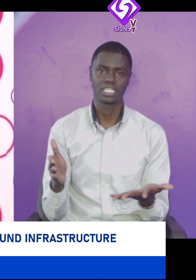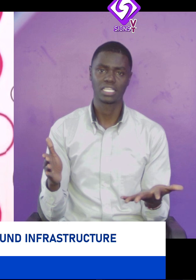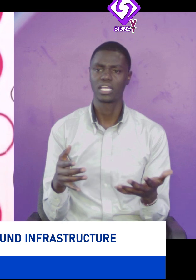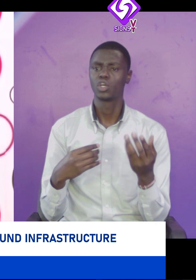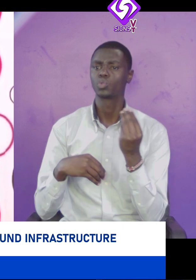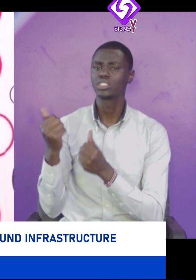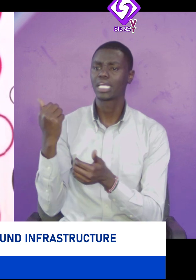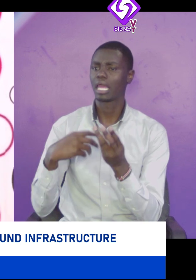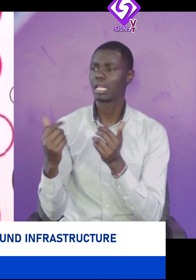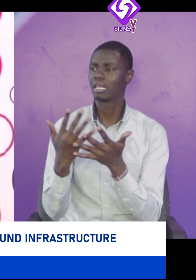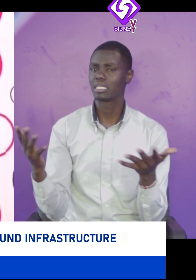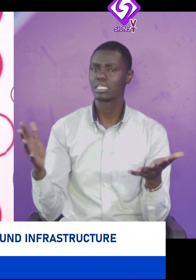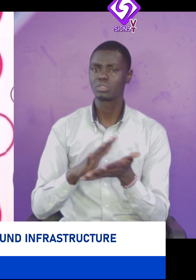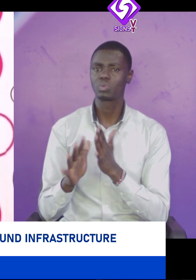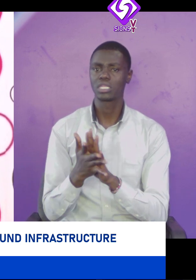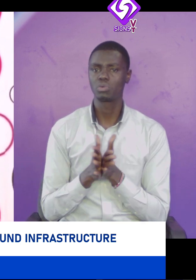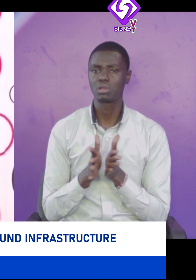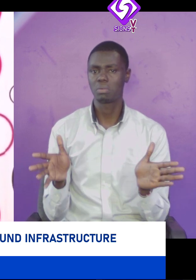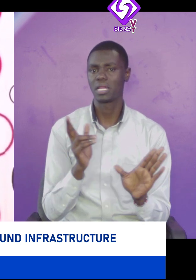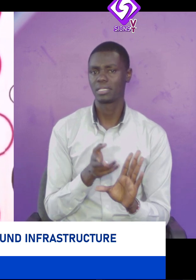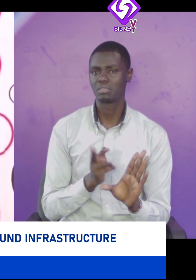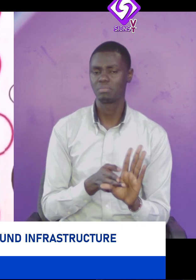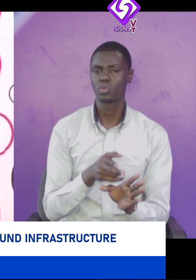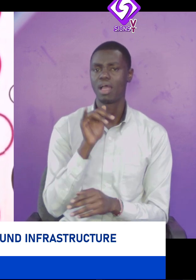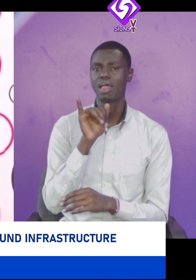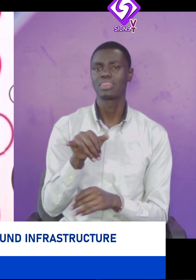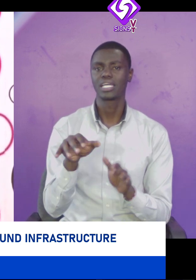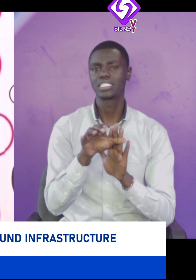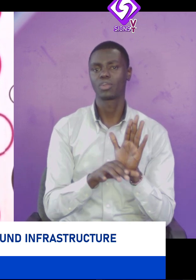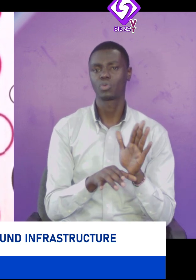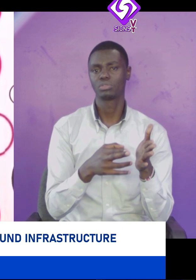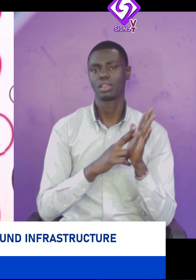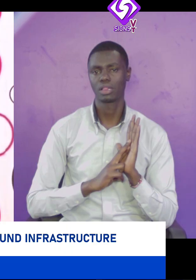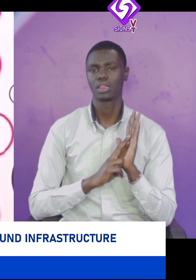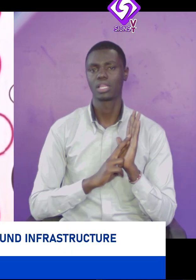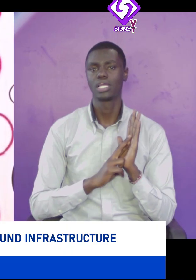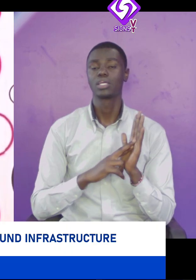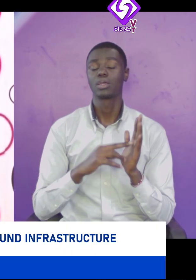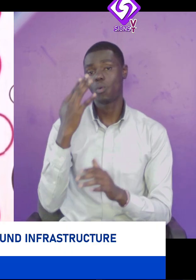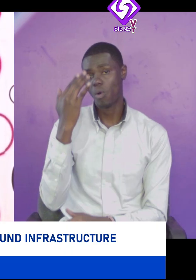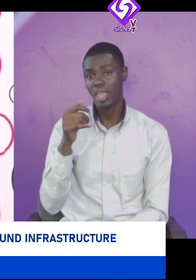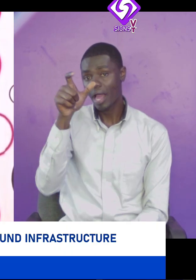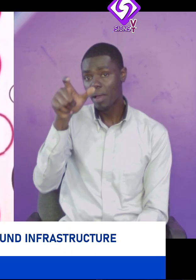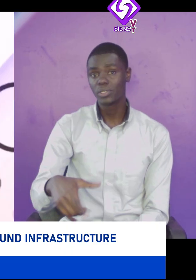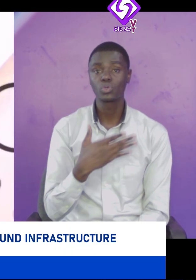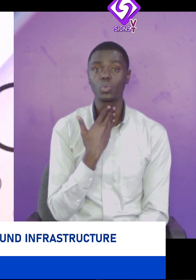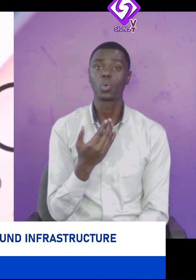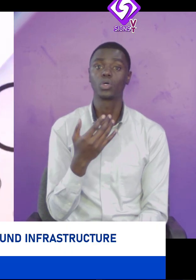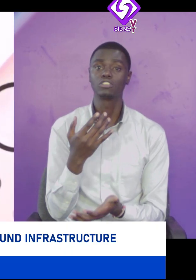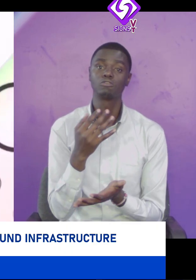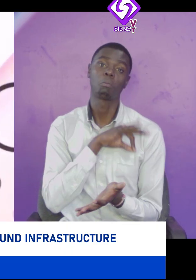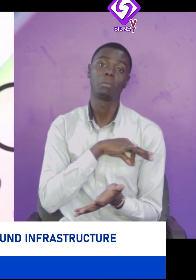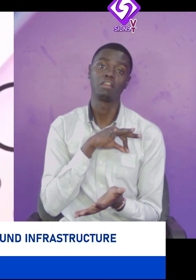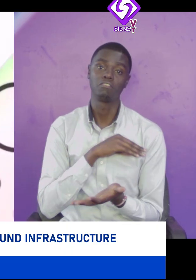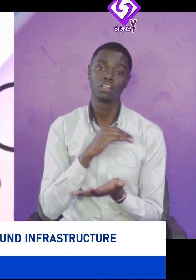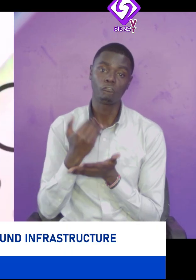parastatal without public participation, which is a constitutional requirement. It is simply because somebody somewhere wants a cut. It's